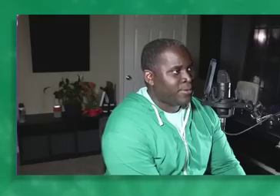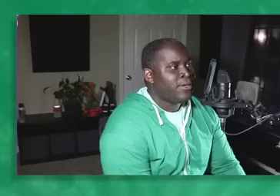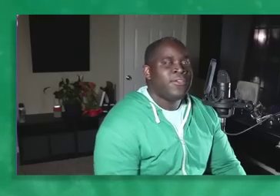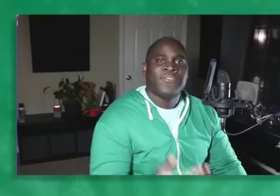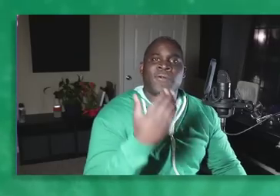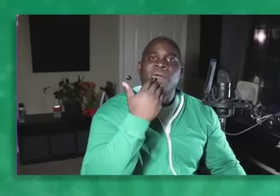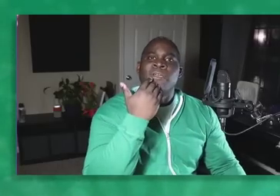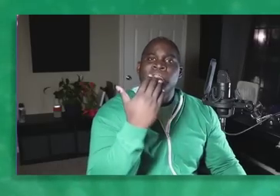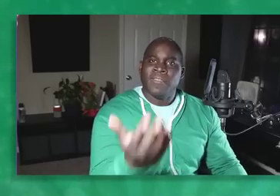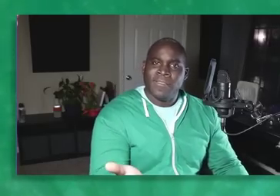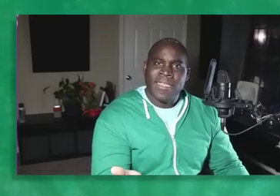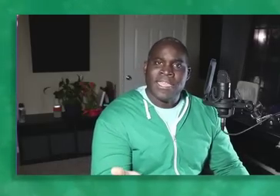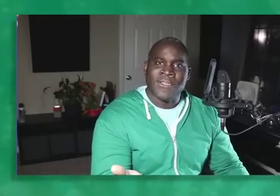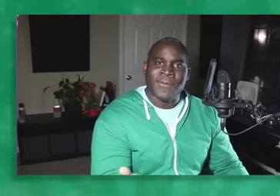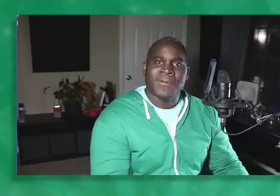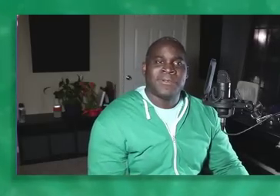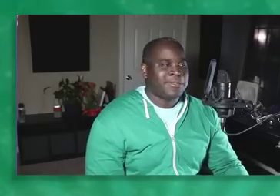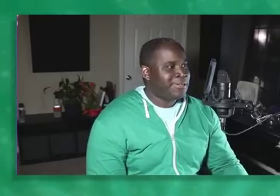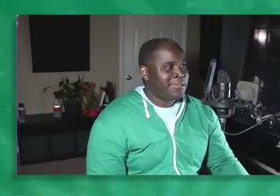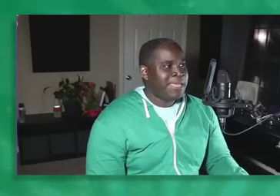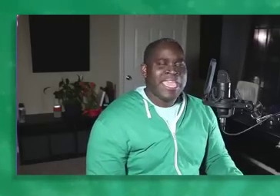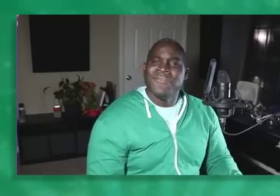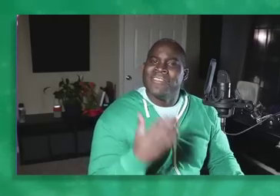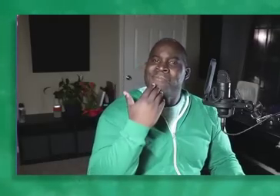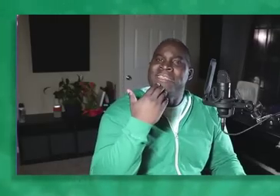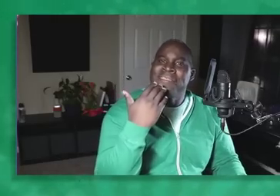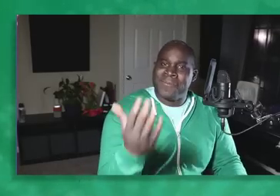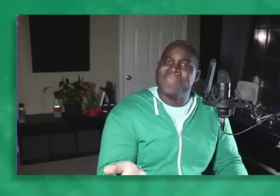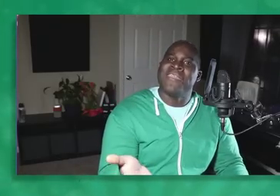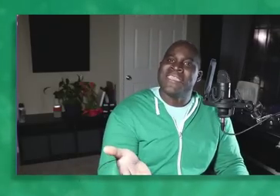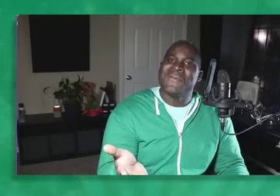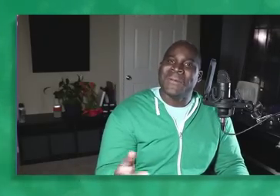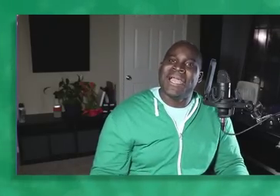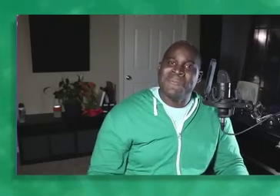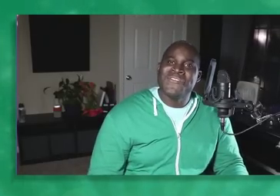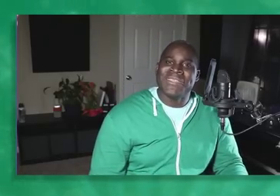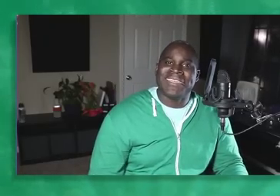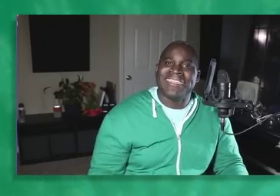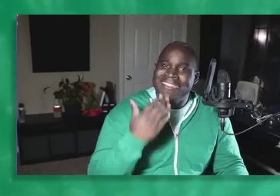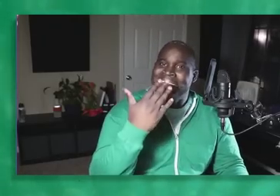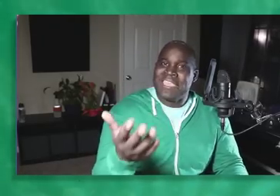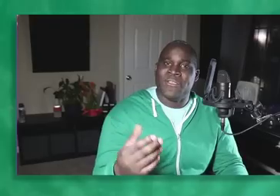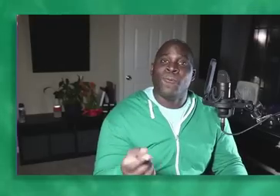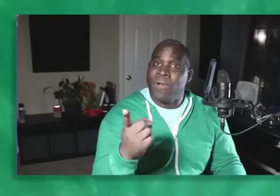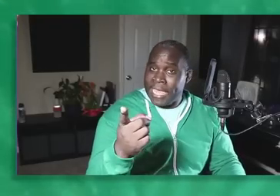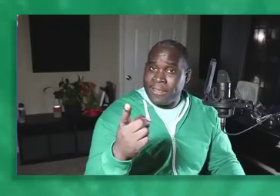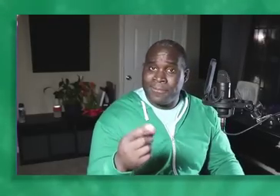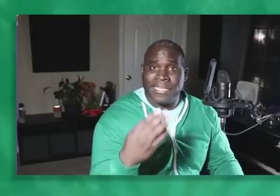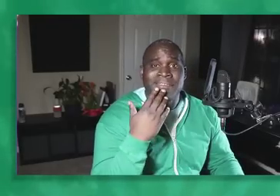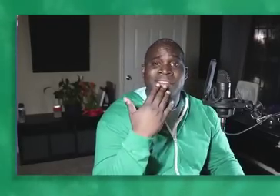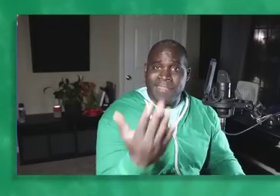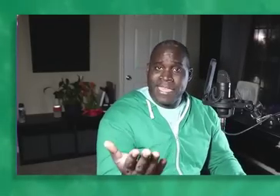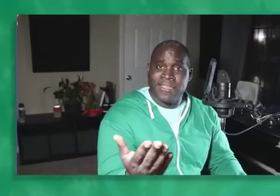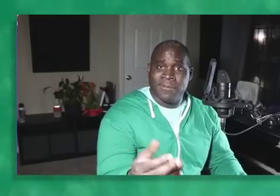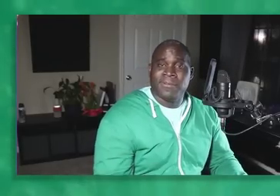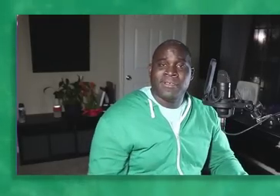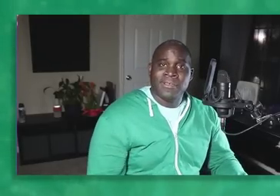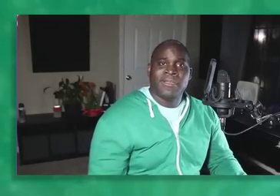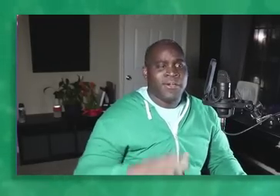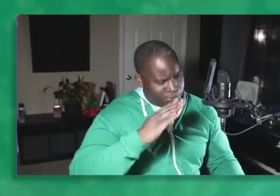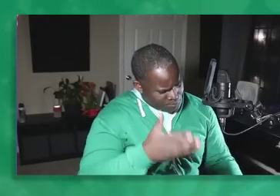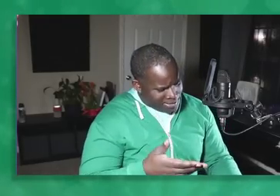you. So, thank you. Hey, you said something nice to me. Thank you. I appreciate that. Thank you. One hand only. Thank